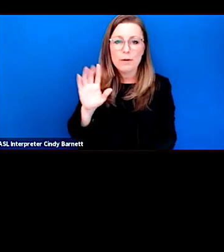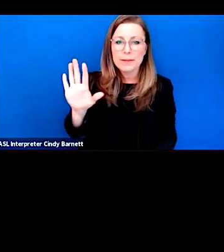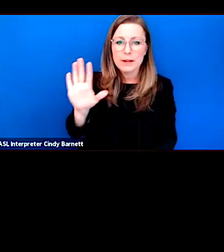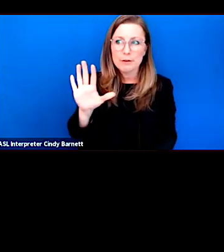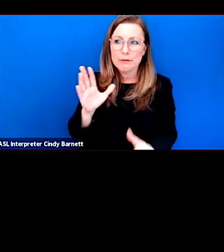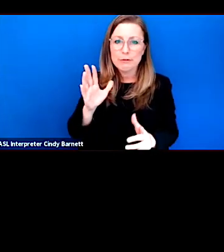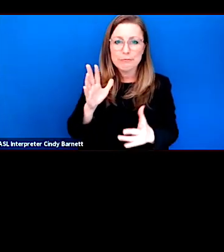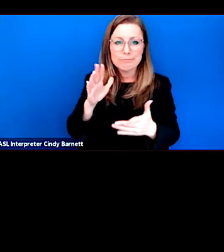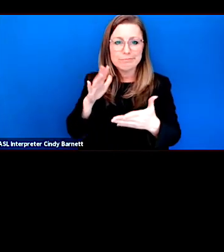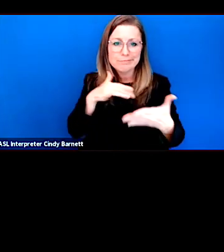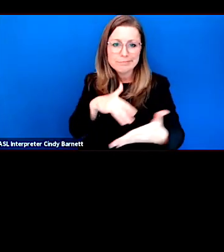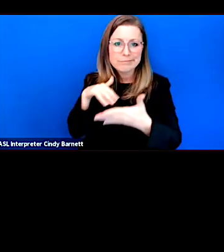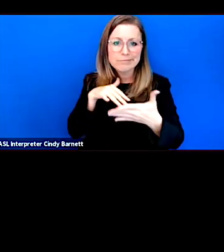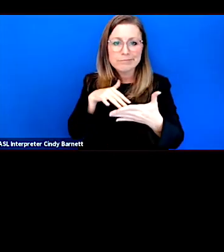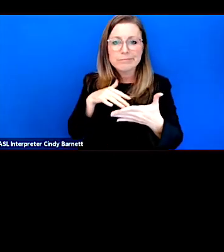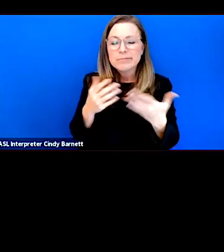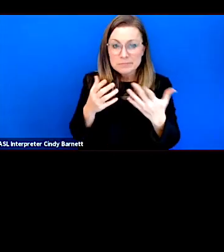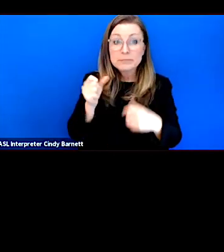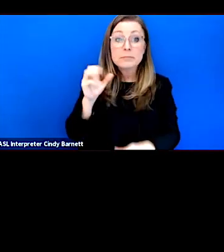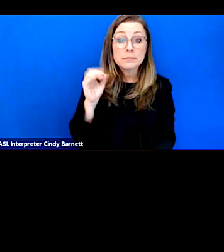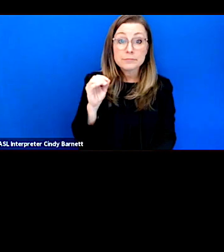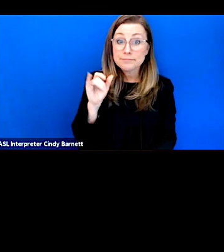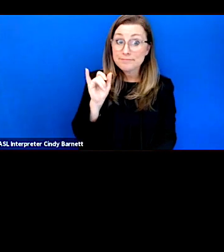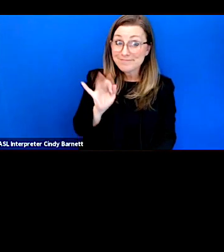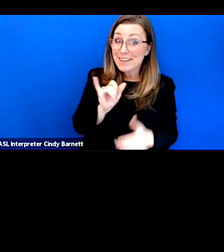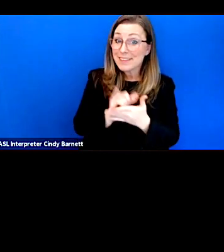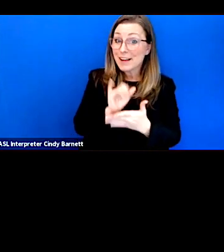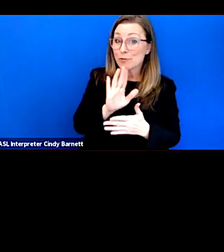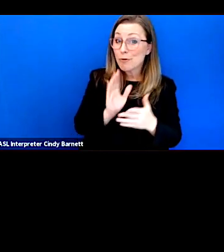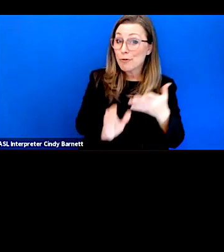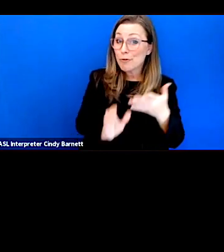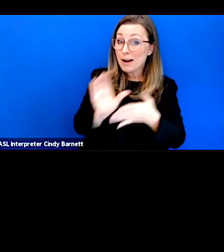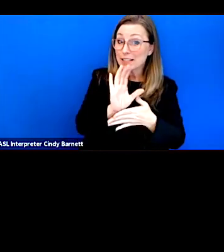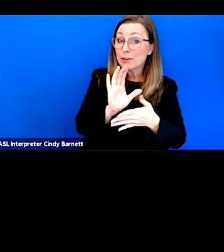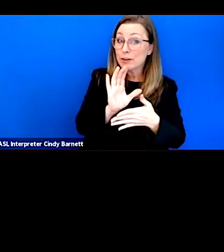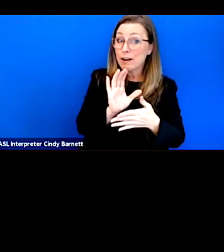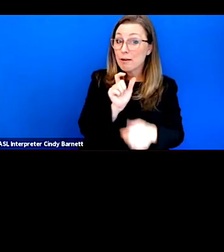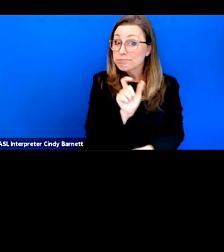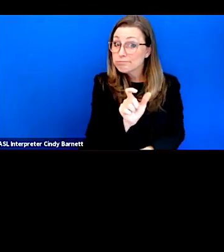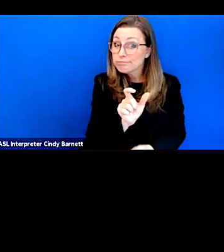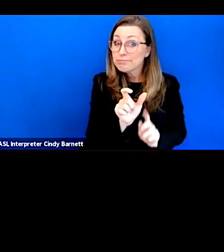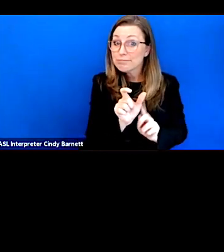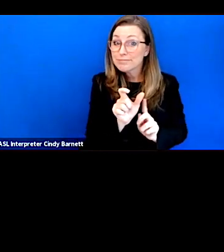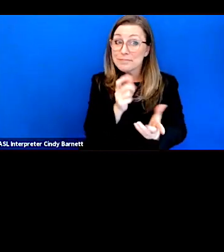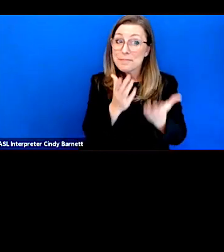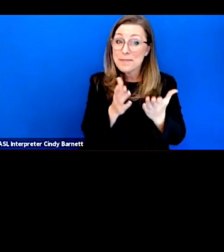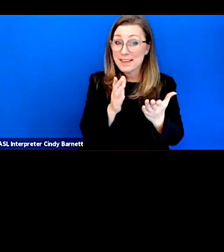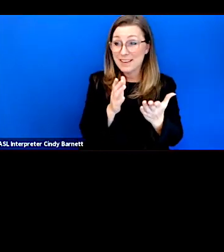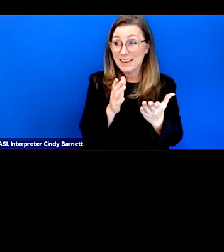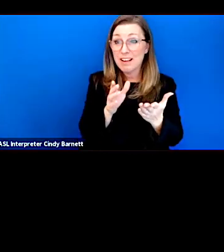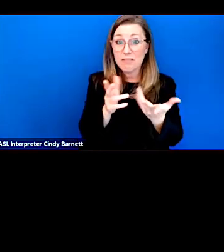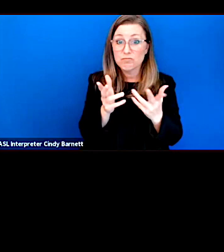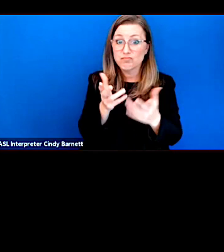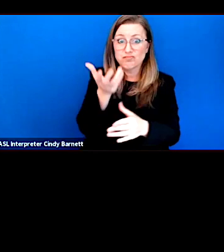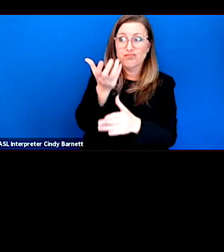conduct that study. So in that case, if that was one of your criteria, you might have to eliminate a good bunch of